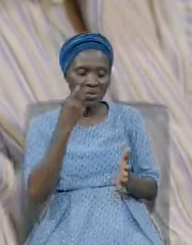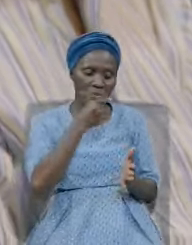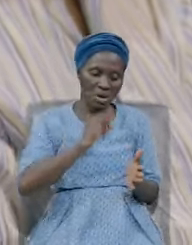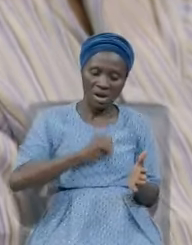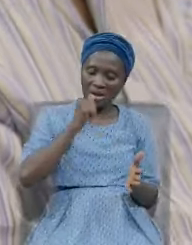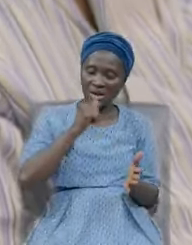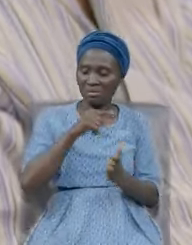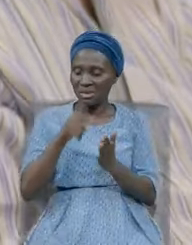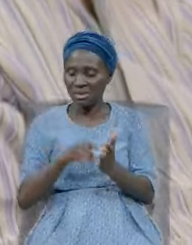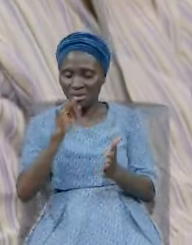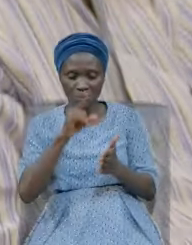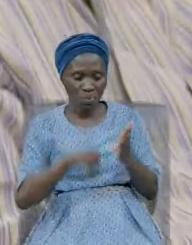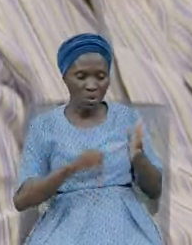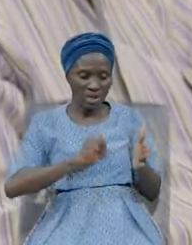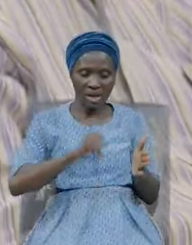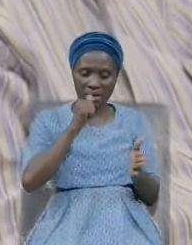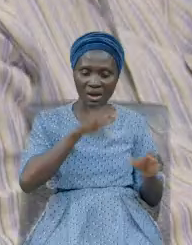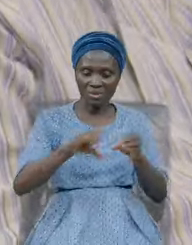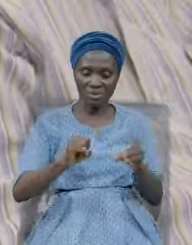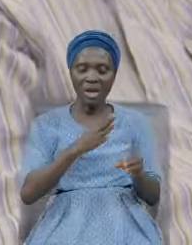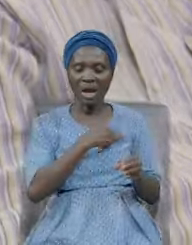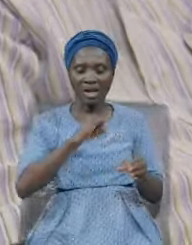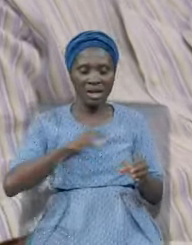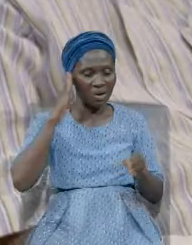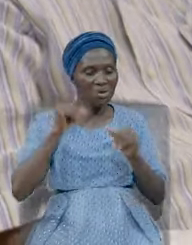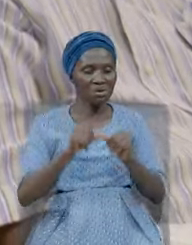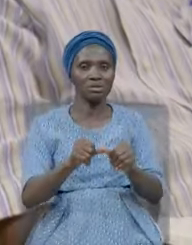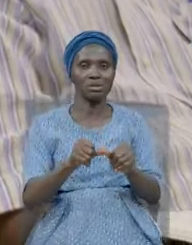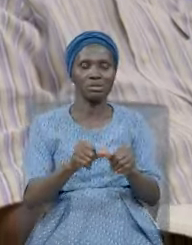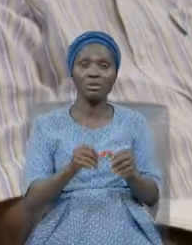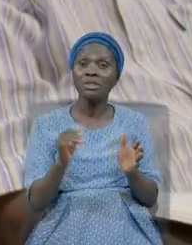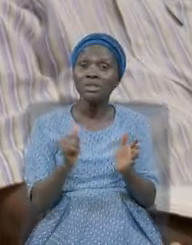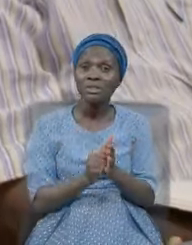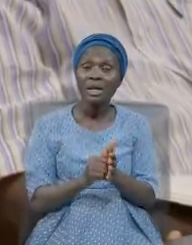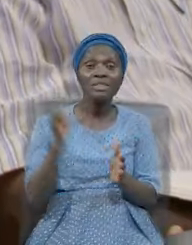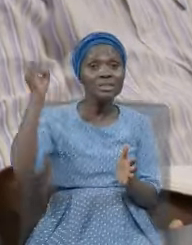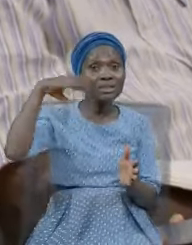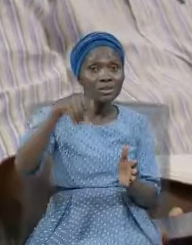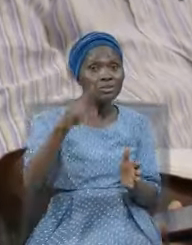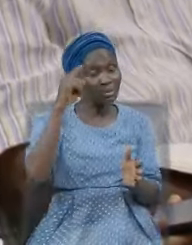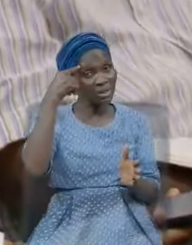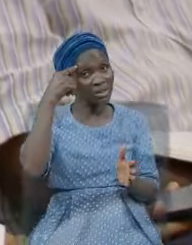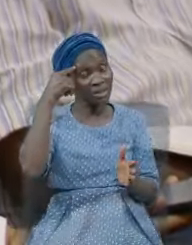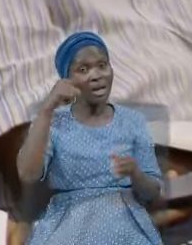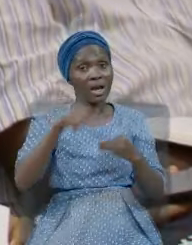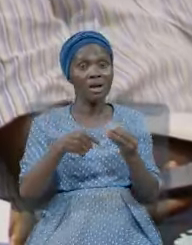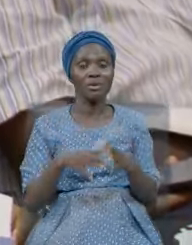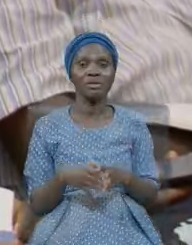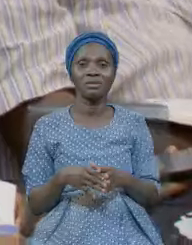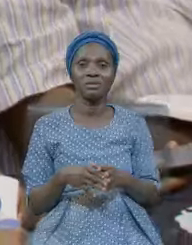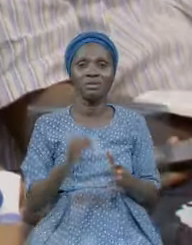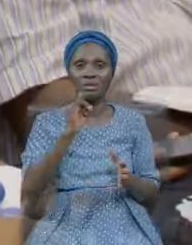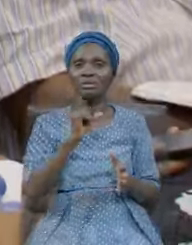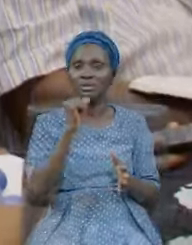do. That grace that you think about is vain. 1